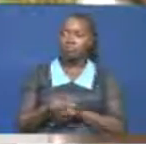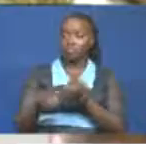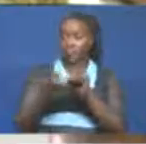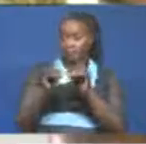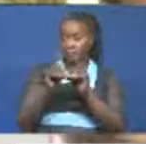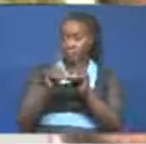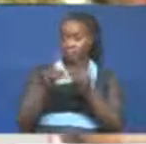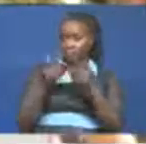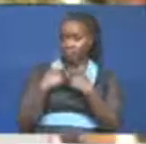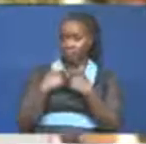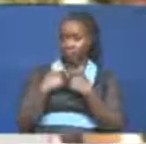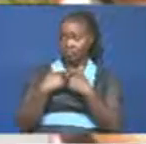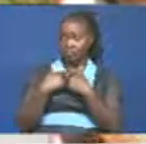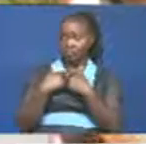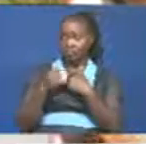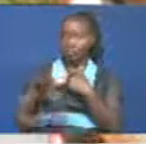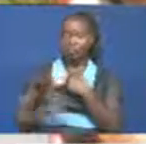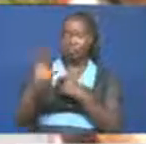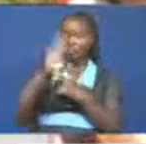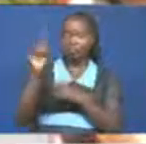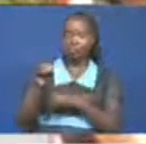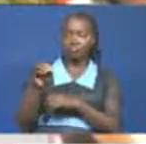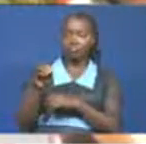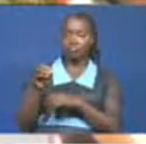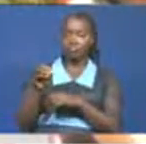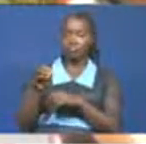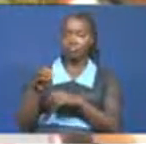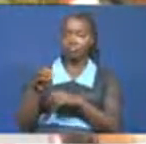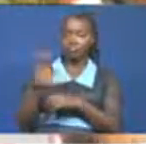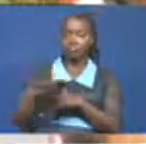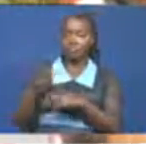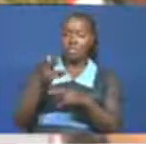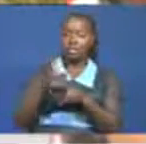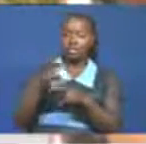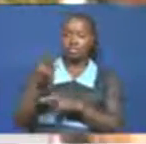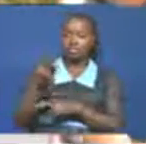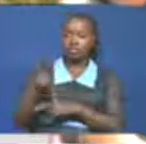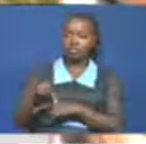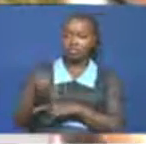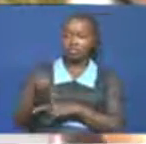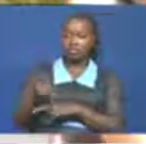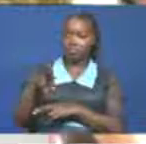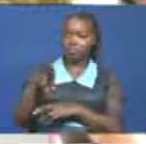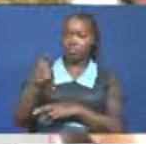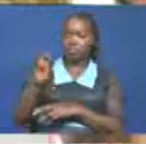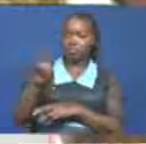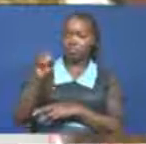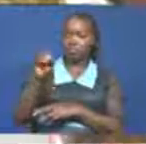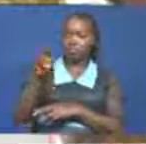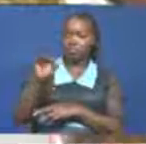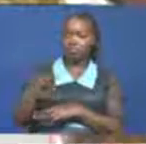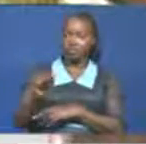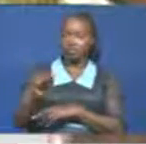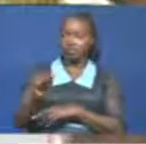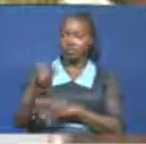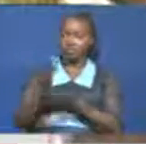there was a meeting of in South Africa, Pretoria actually, where we discussed the issues. And what we did is we take each and every